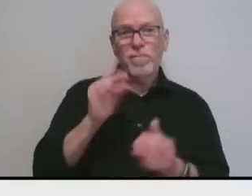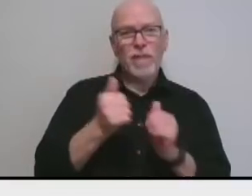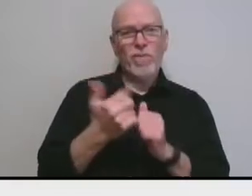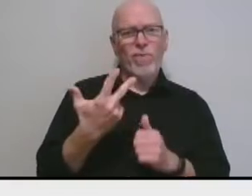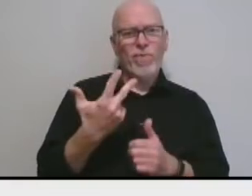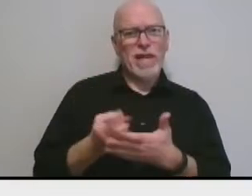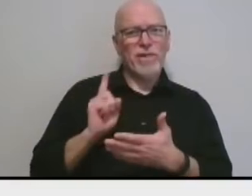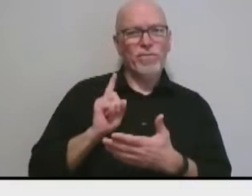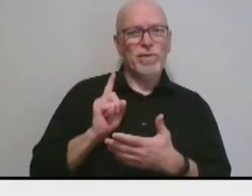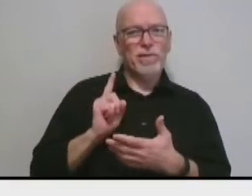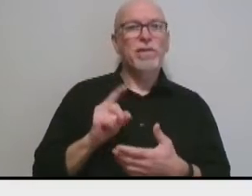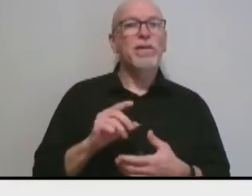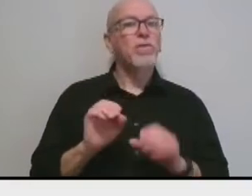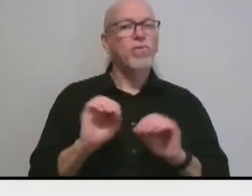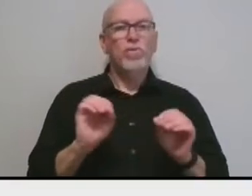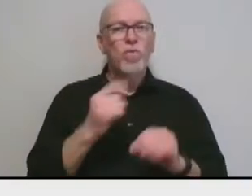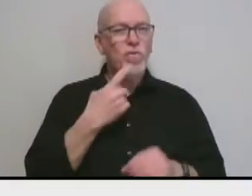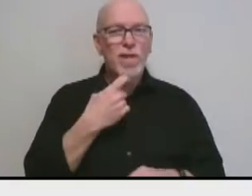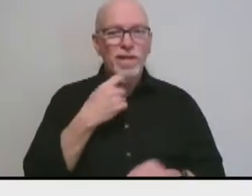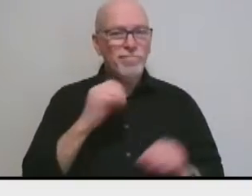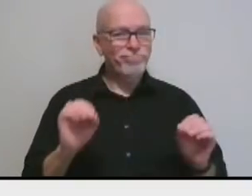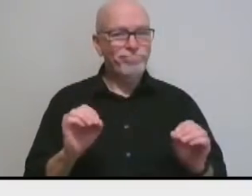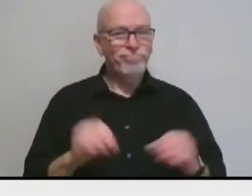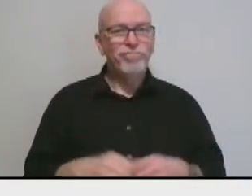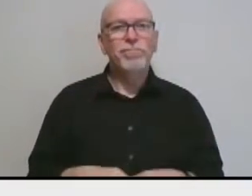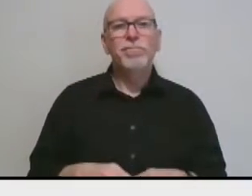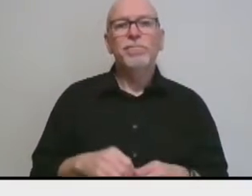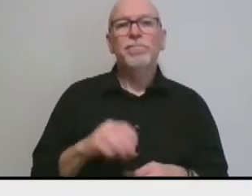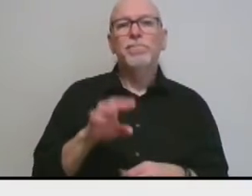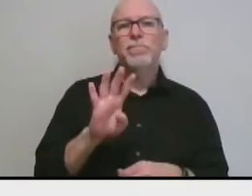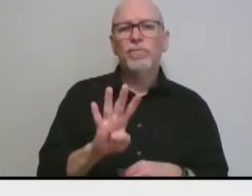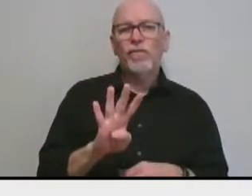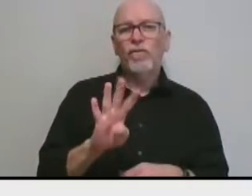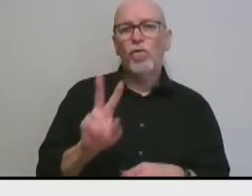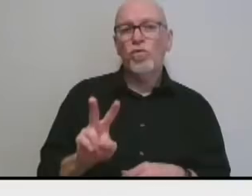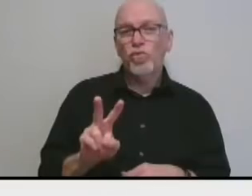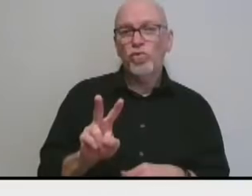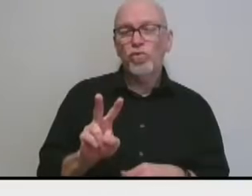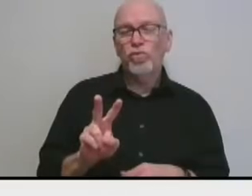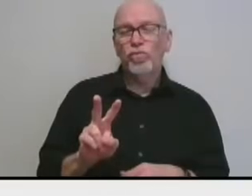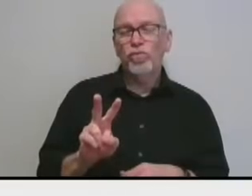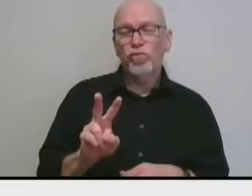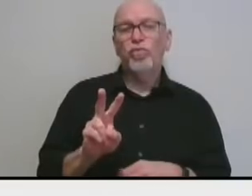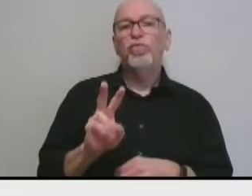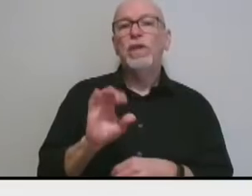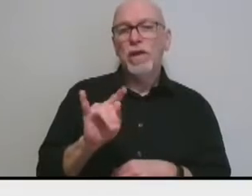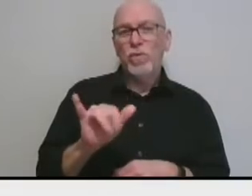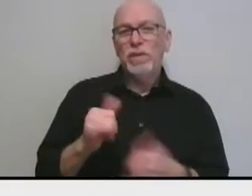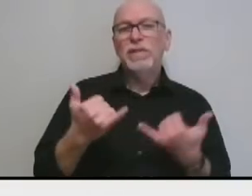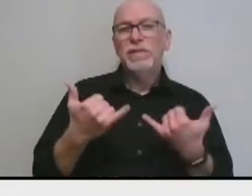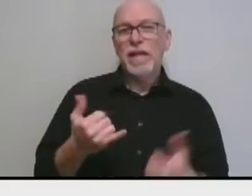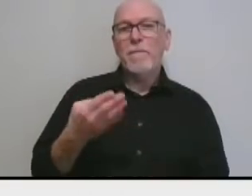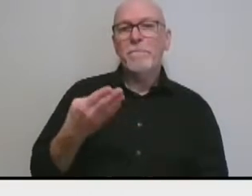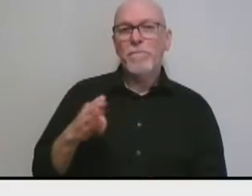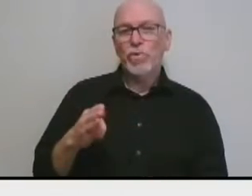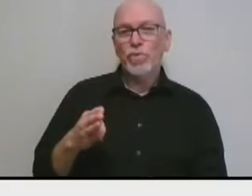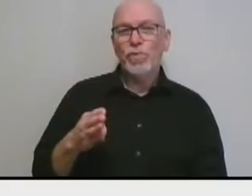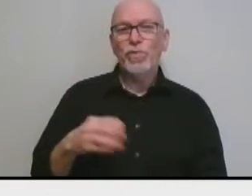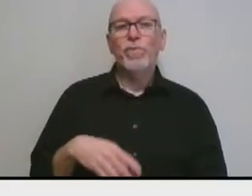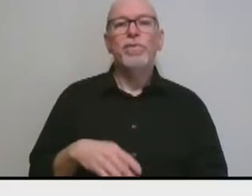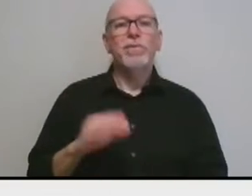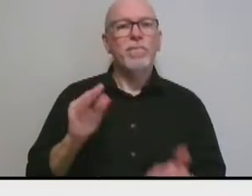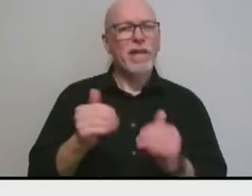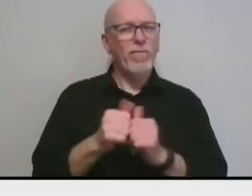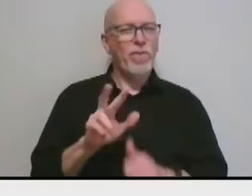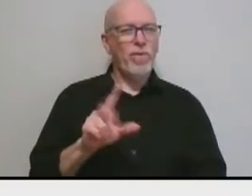week, and no counties in red. 42 counties are now at the blue advisory level, up from